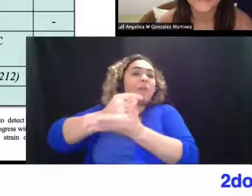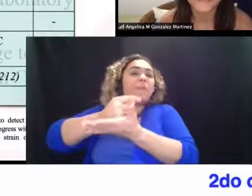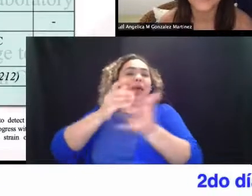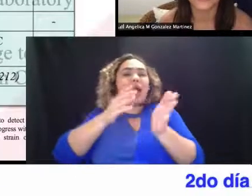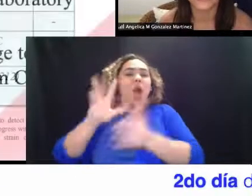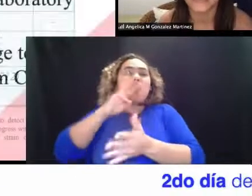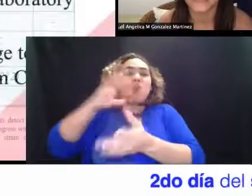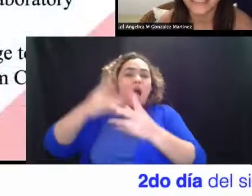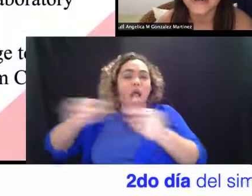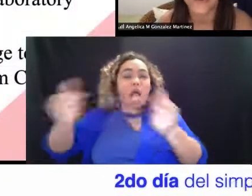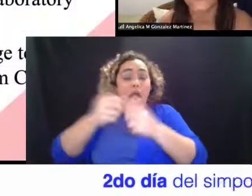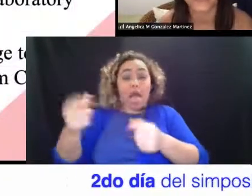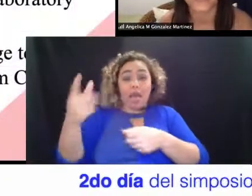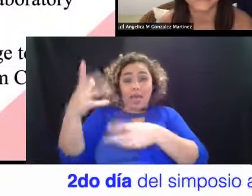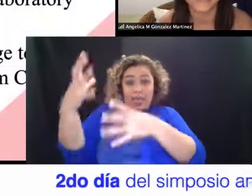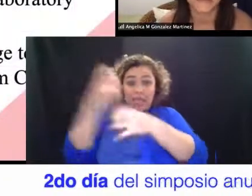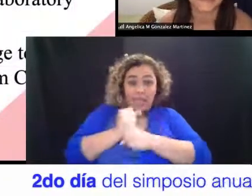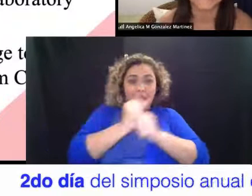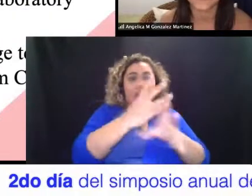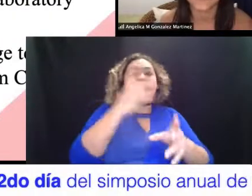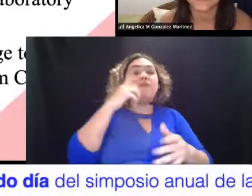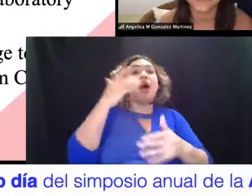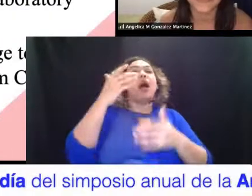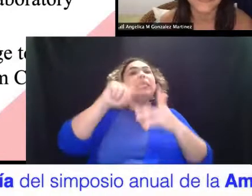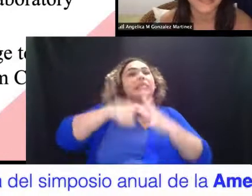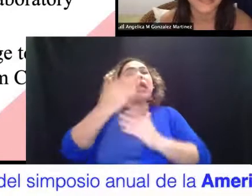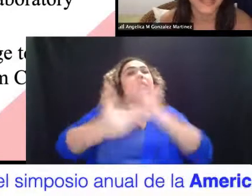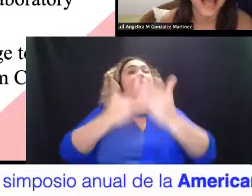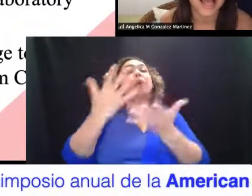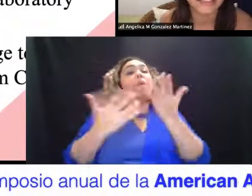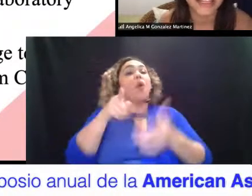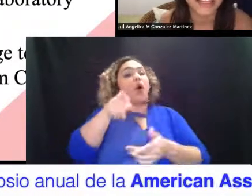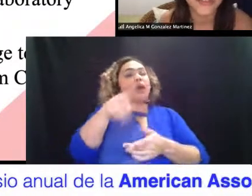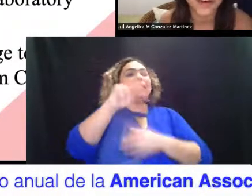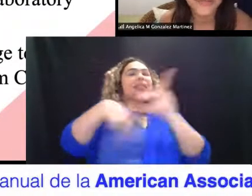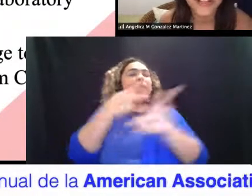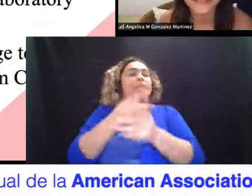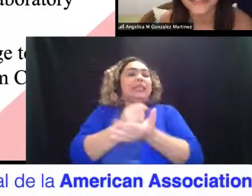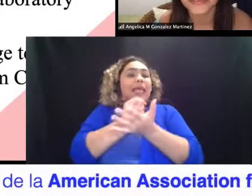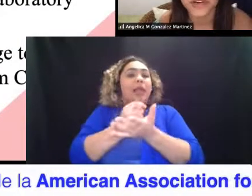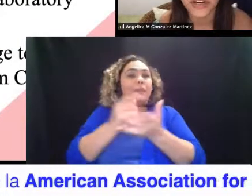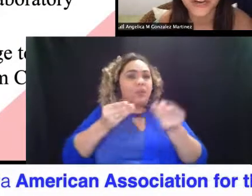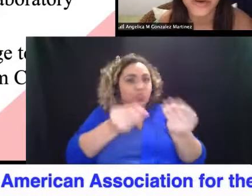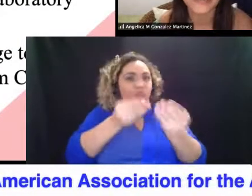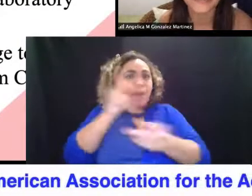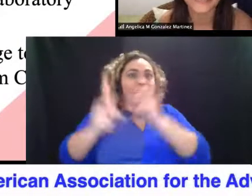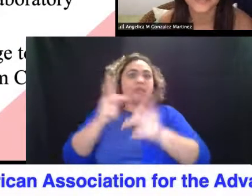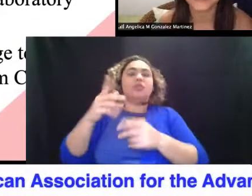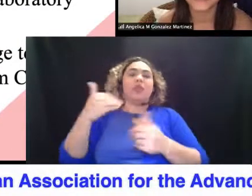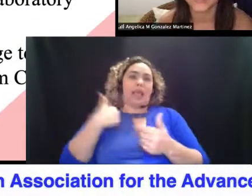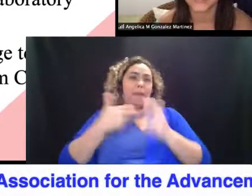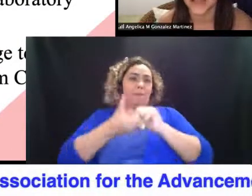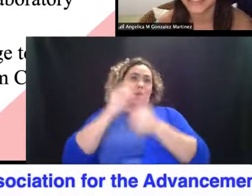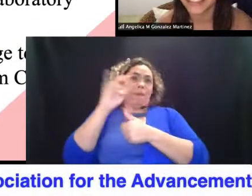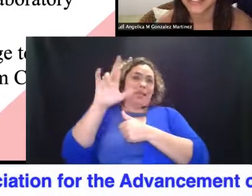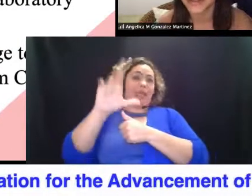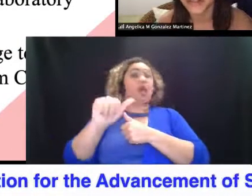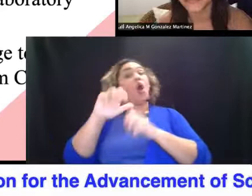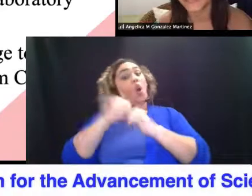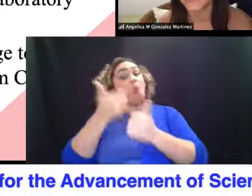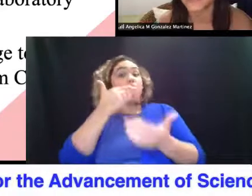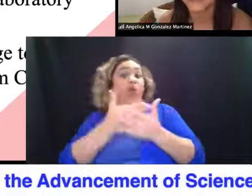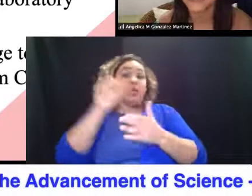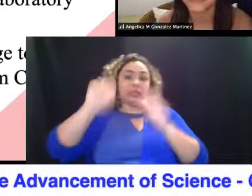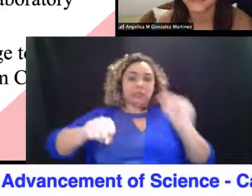information for the generation of phage therapy. I thank you for everyone for my attention in